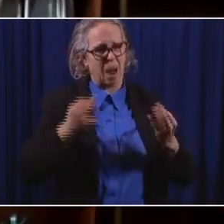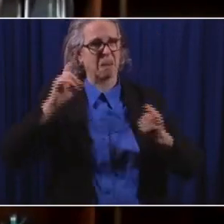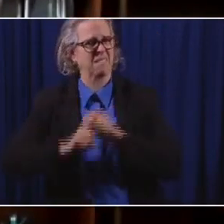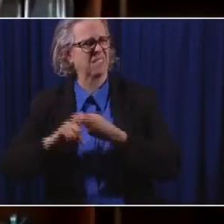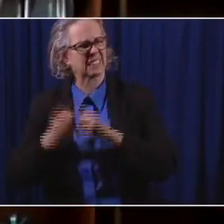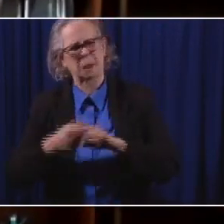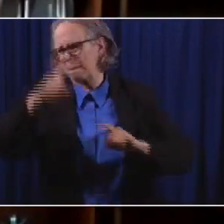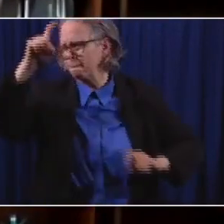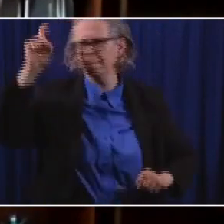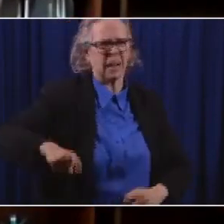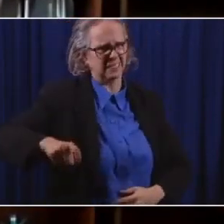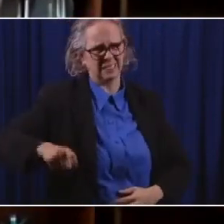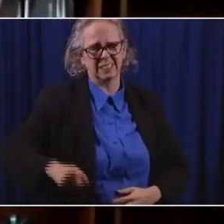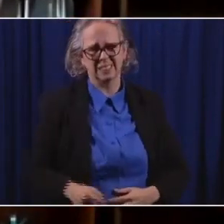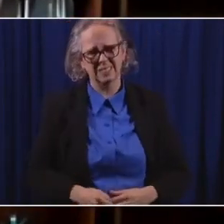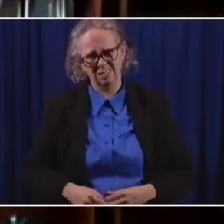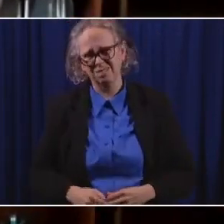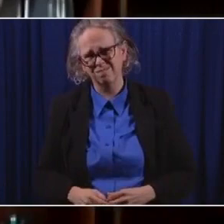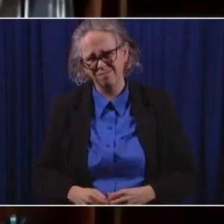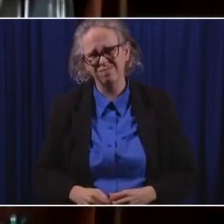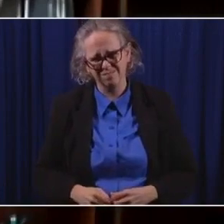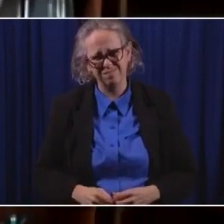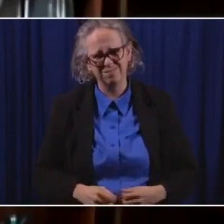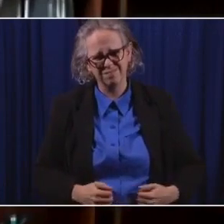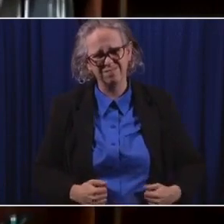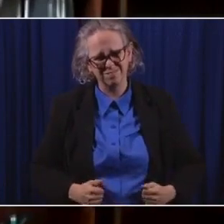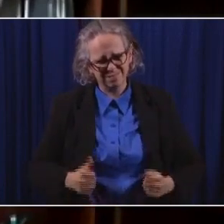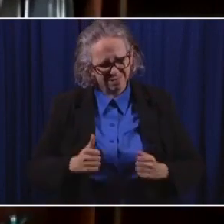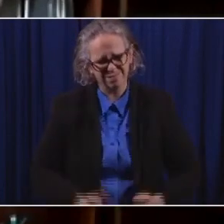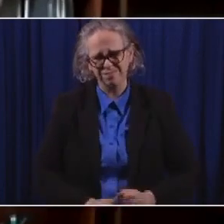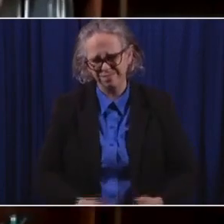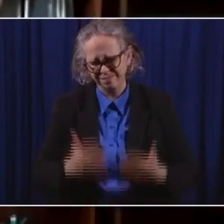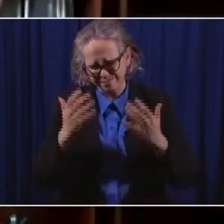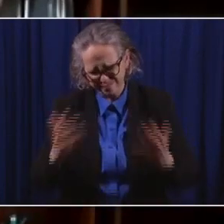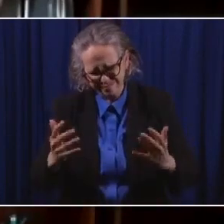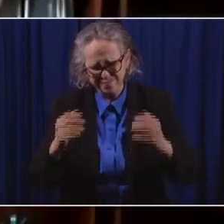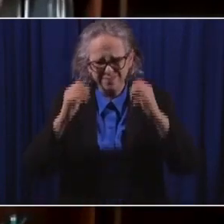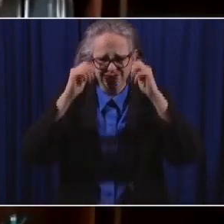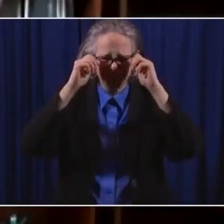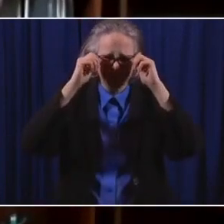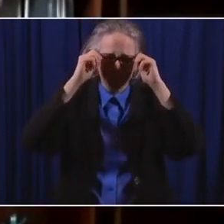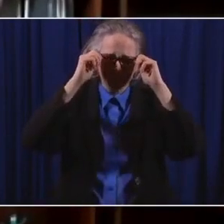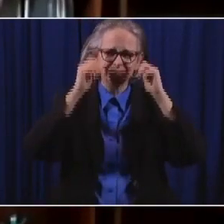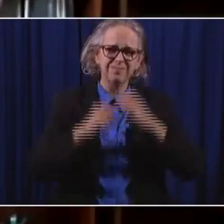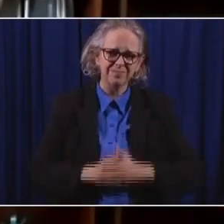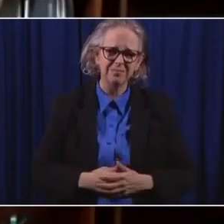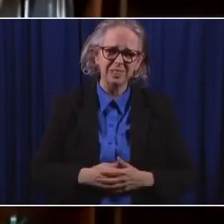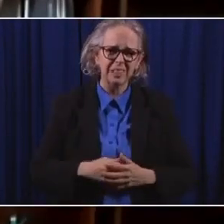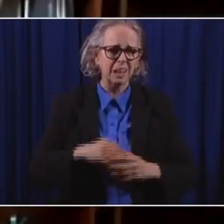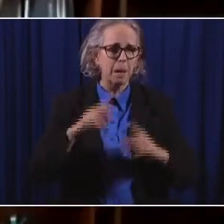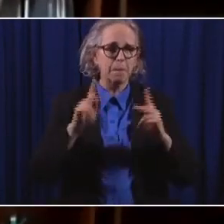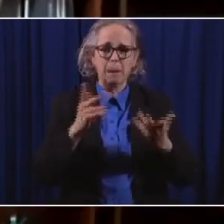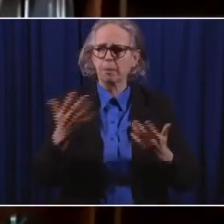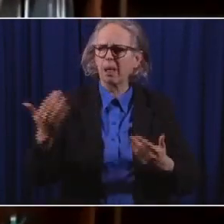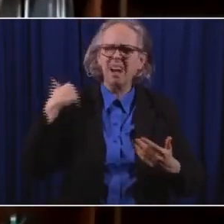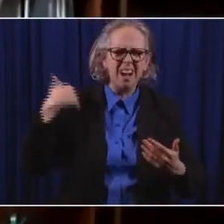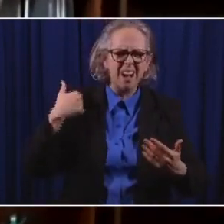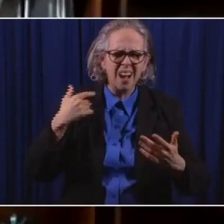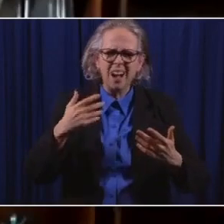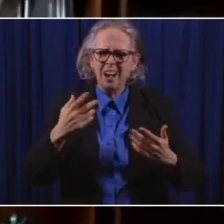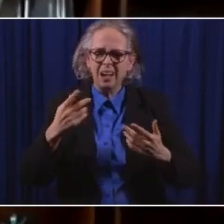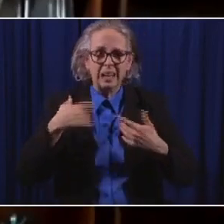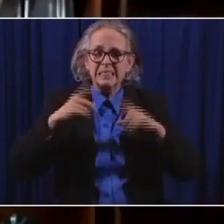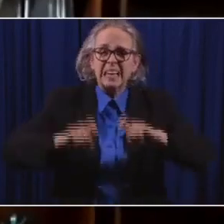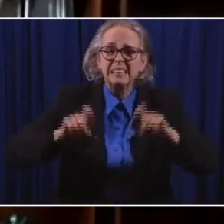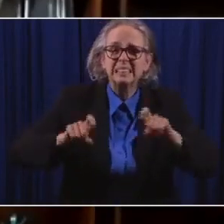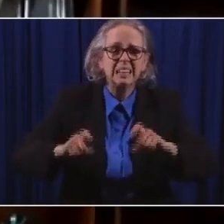forward. So sometimes I get asked about testing before events, and it's certainly nice to know whether or